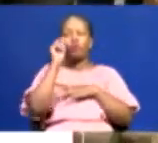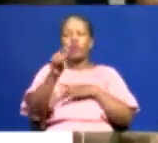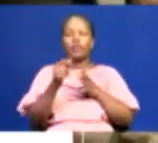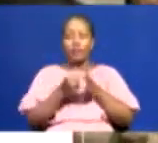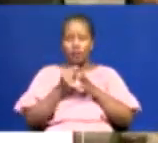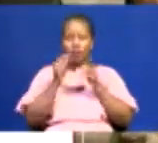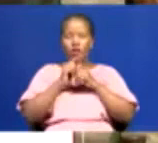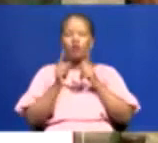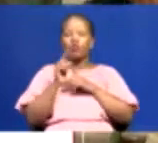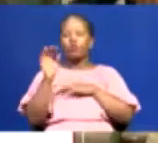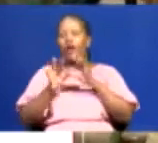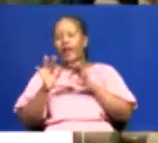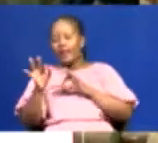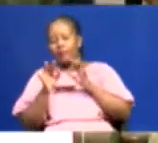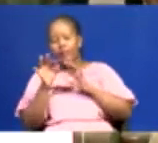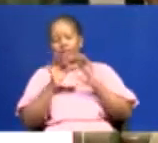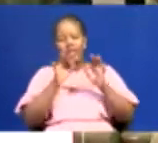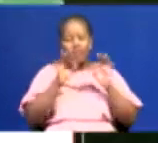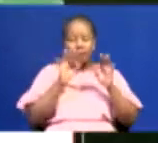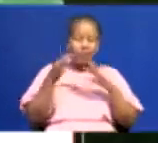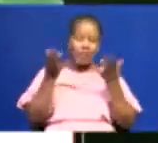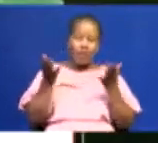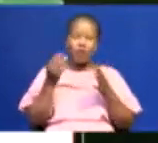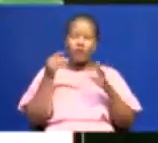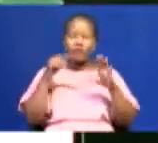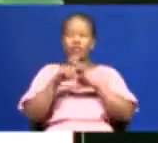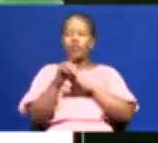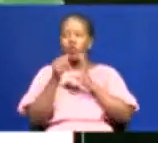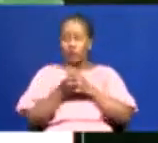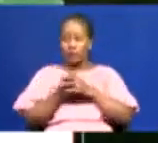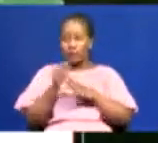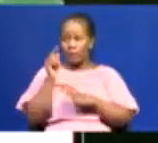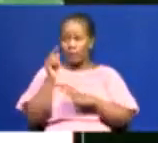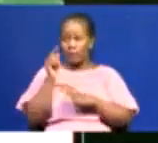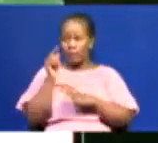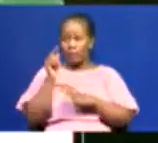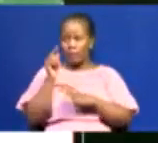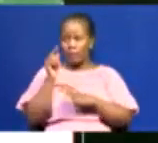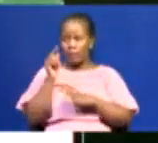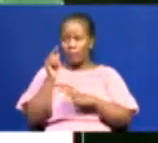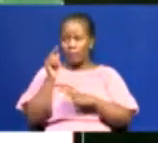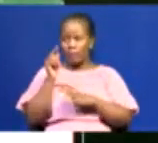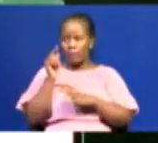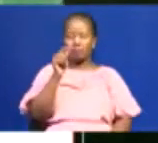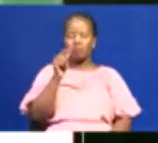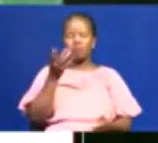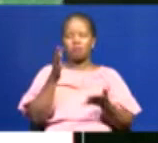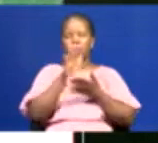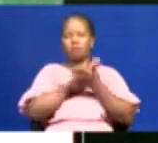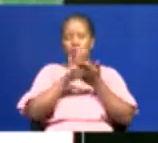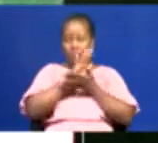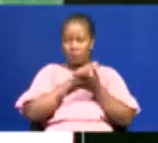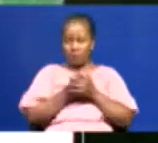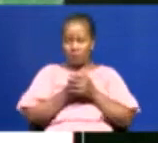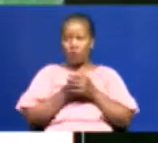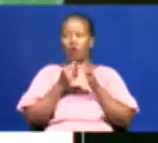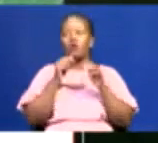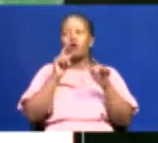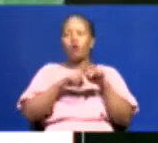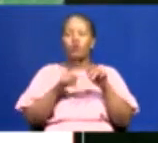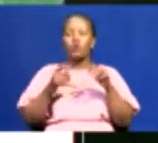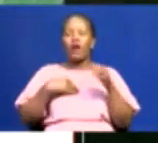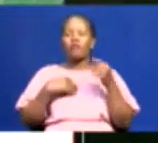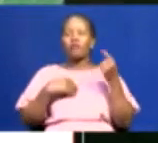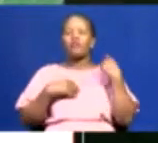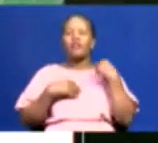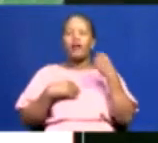us through various ways on how they do the score awarding. This is the major dartboard when playing darts. You can see there is number